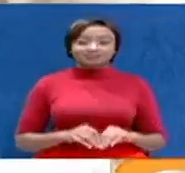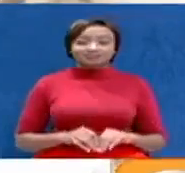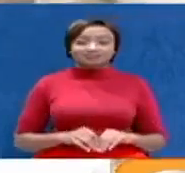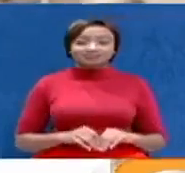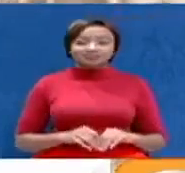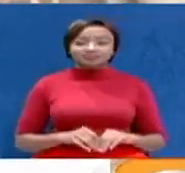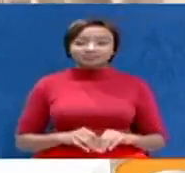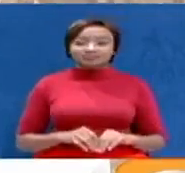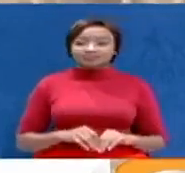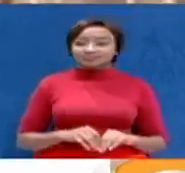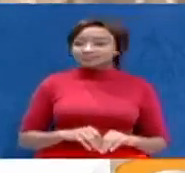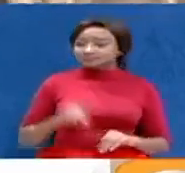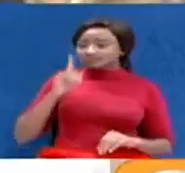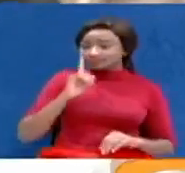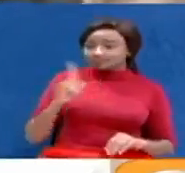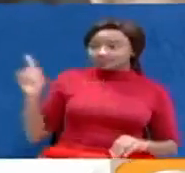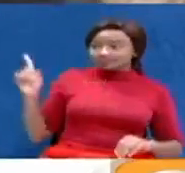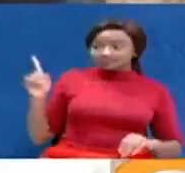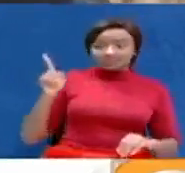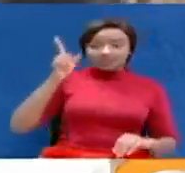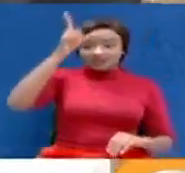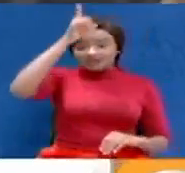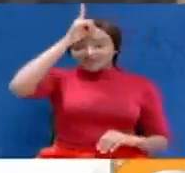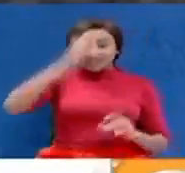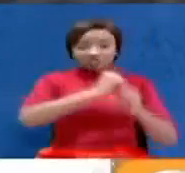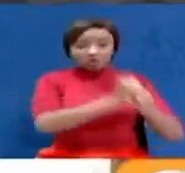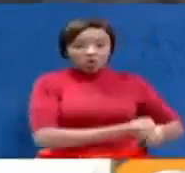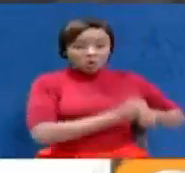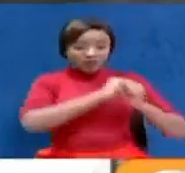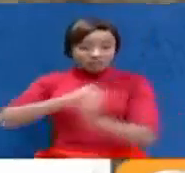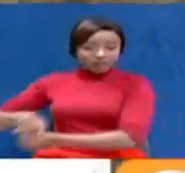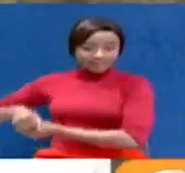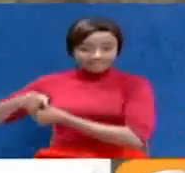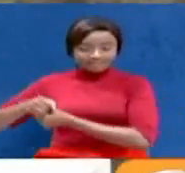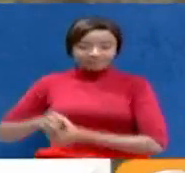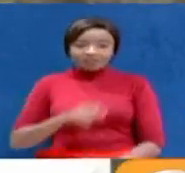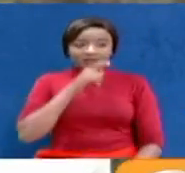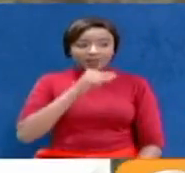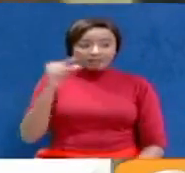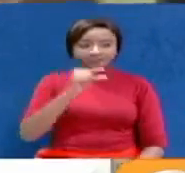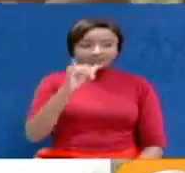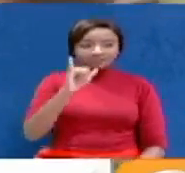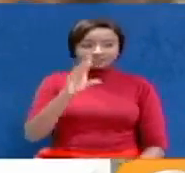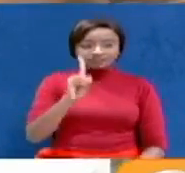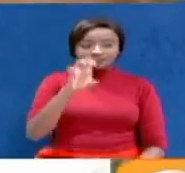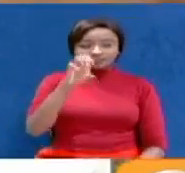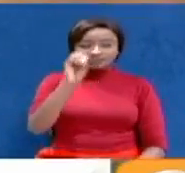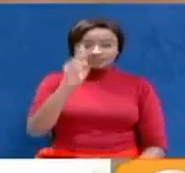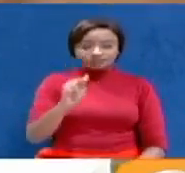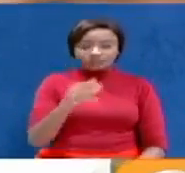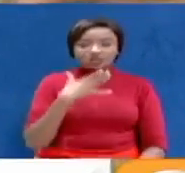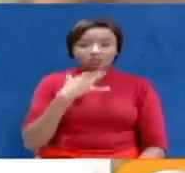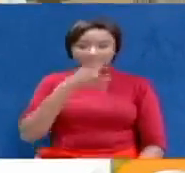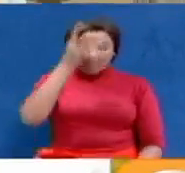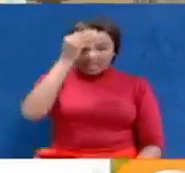In the hills of Kanyaluo village in Karachuonyo, Homabay County, Gideon Majiwa, a 50-year student pursuing Bachelor